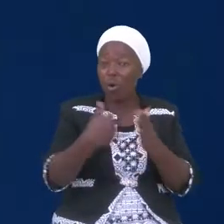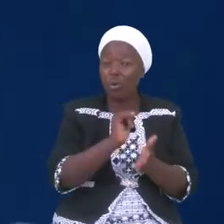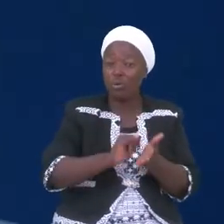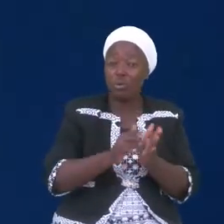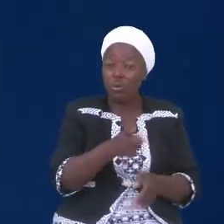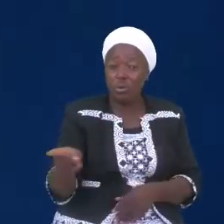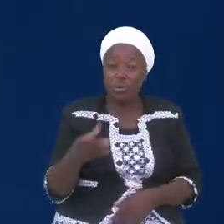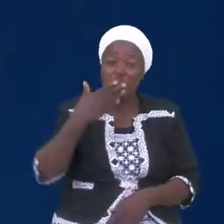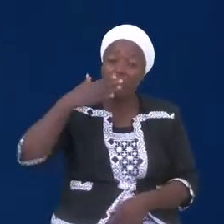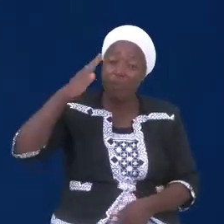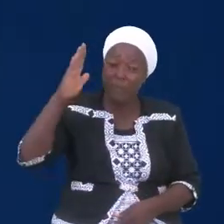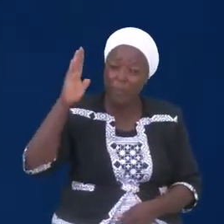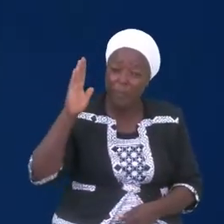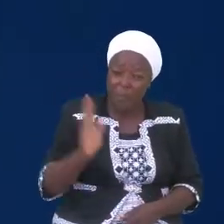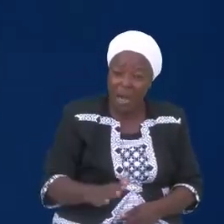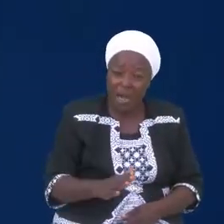bad,